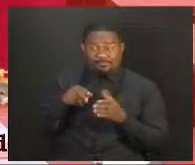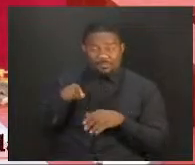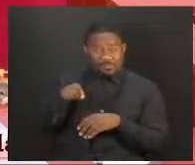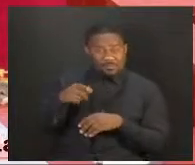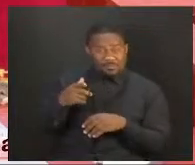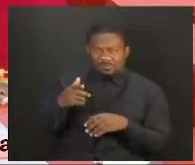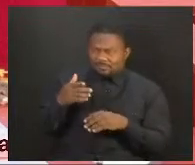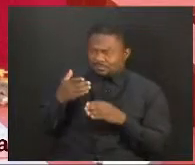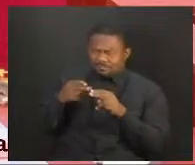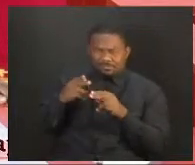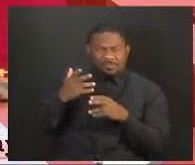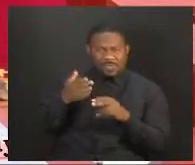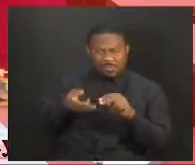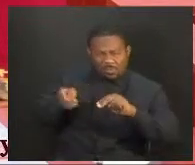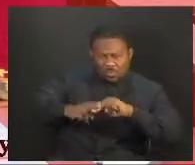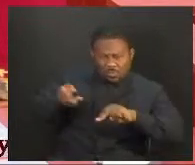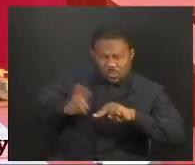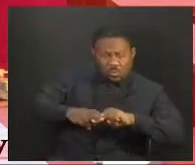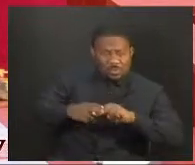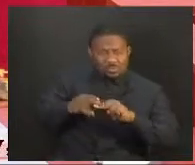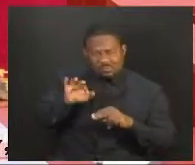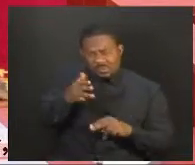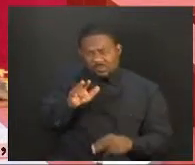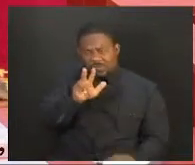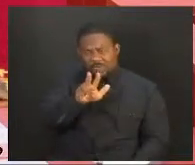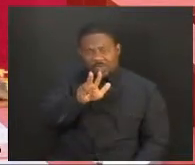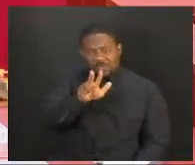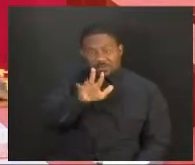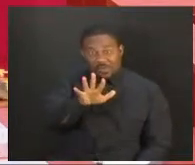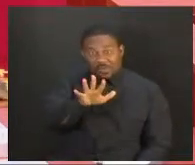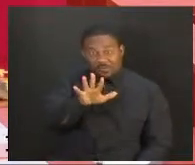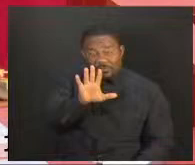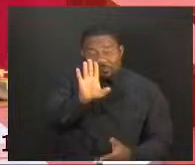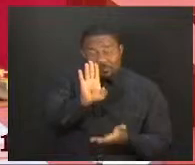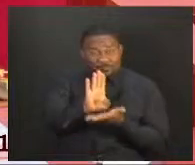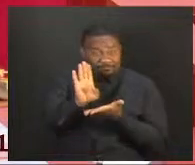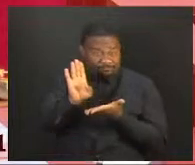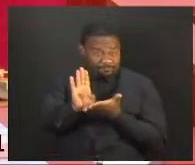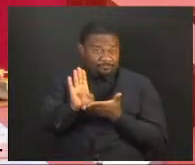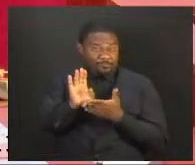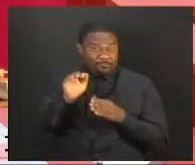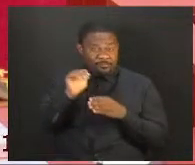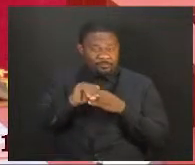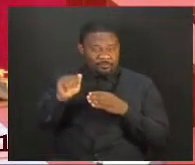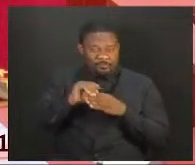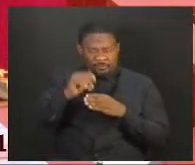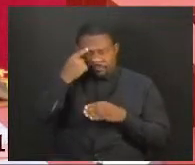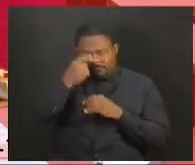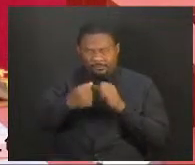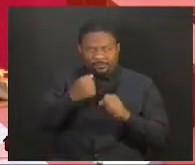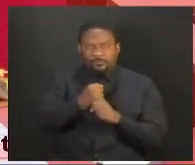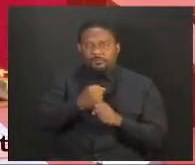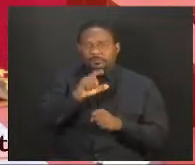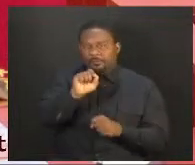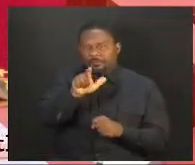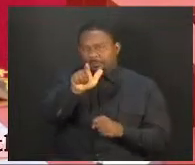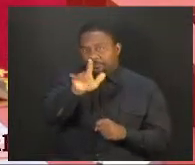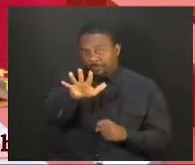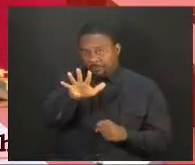has increased significantly to about 35 billion Ghana cedis for the year 2025 alone, even